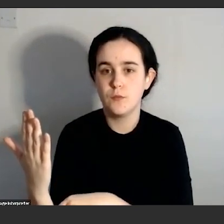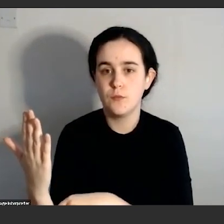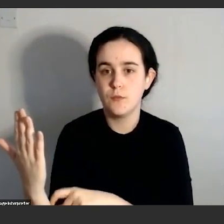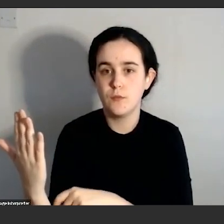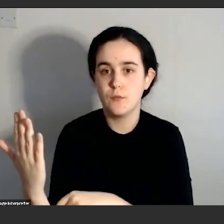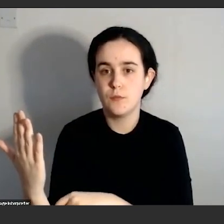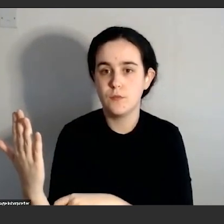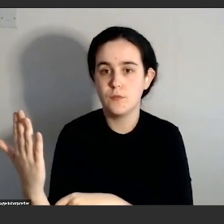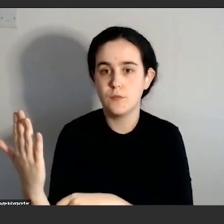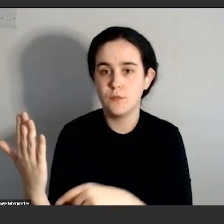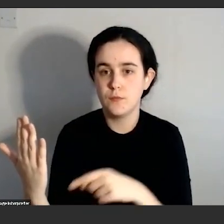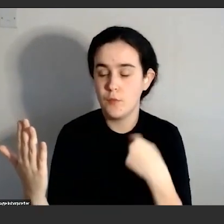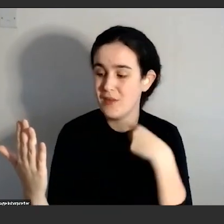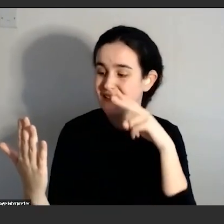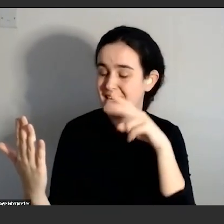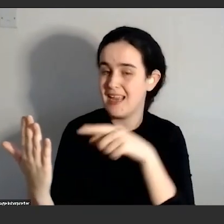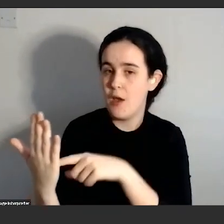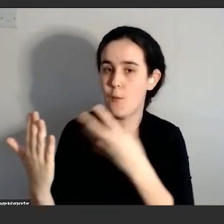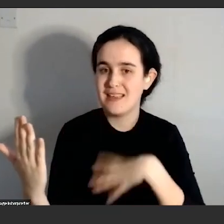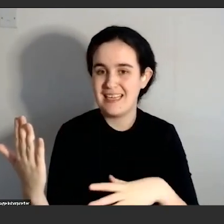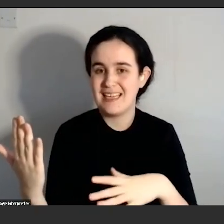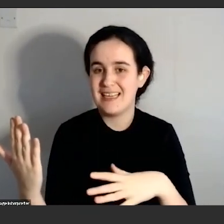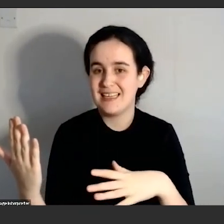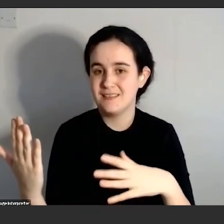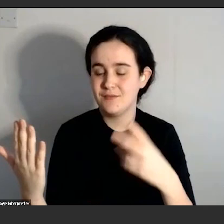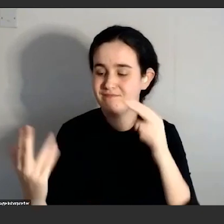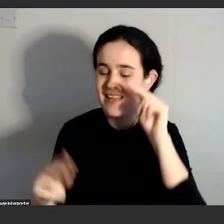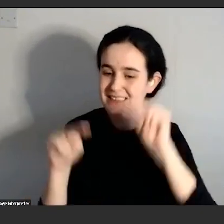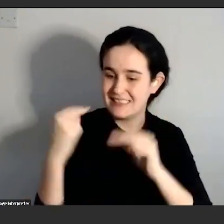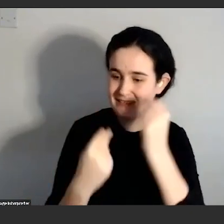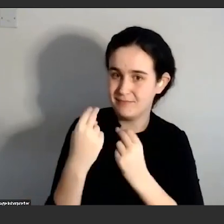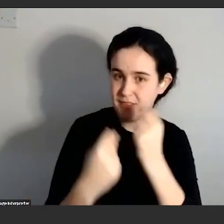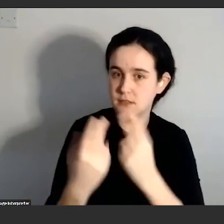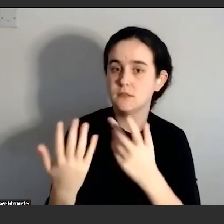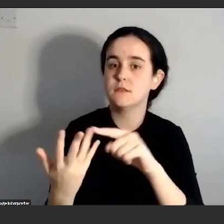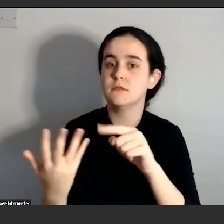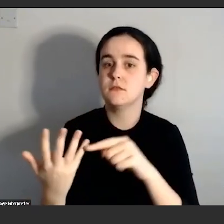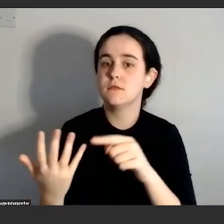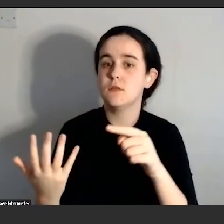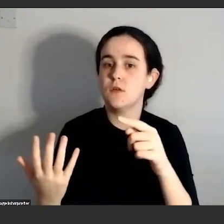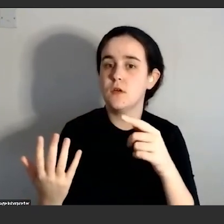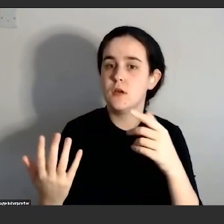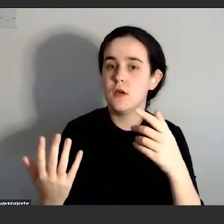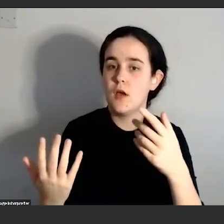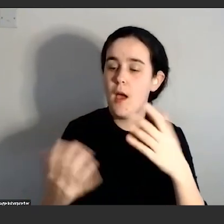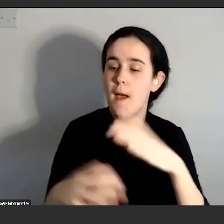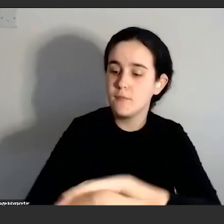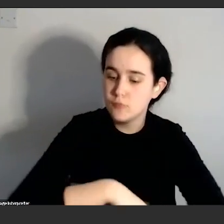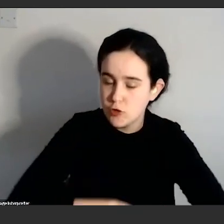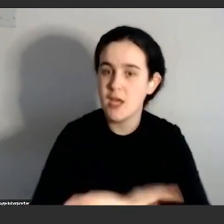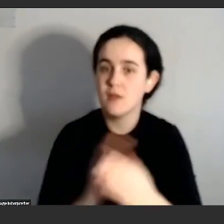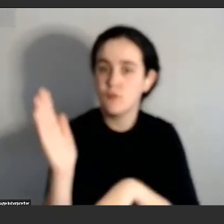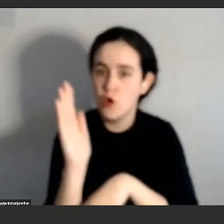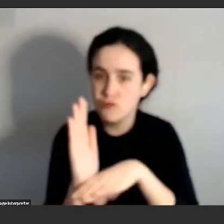plans. We have a prosthesis and orthotics center, and we produce some of the assistive technology devices in country to